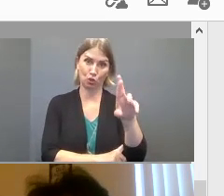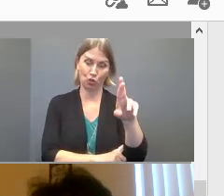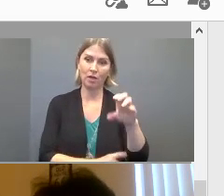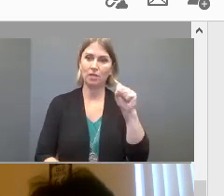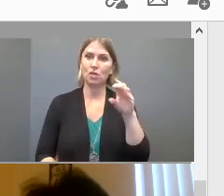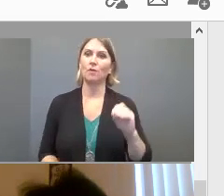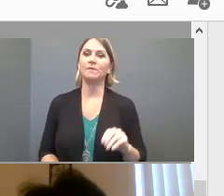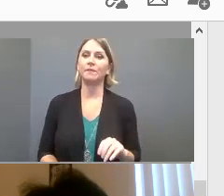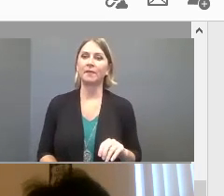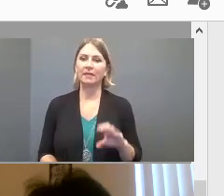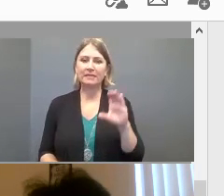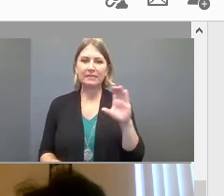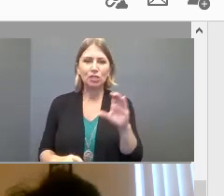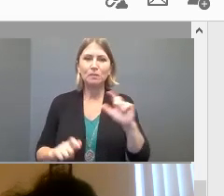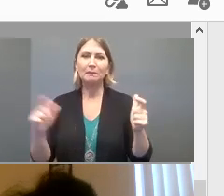greater than n?